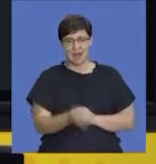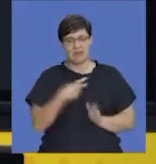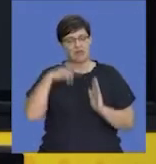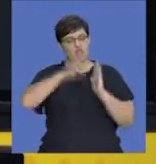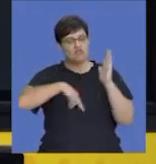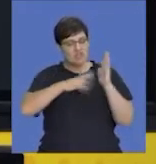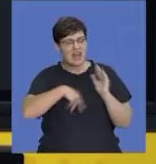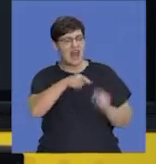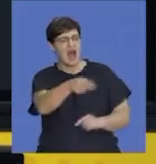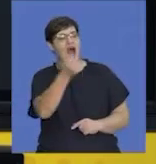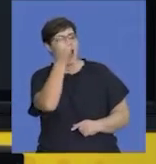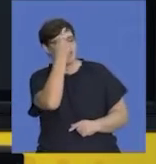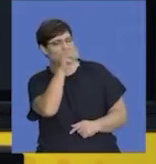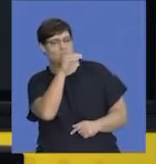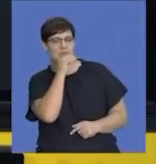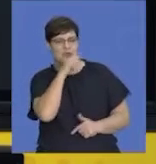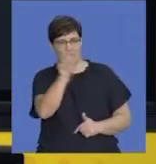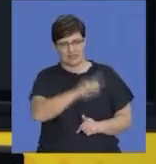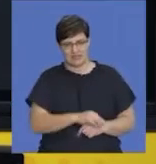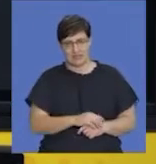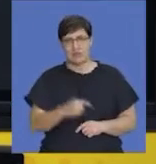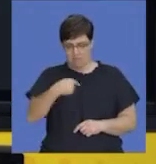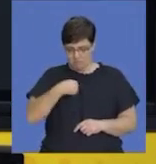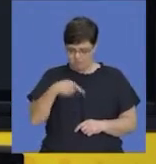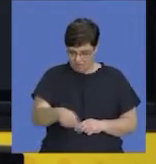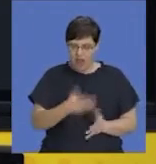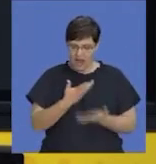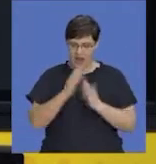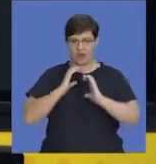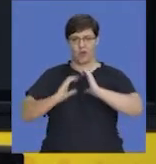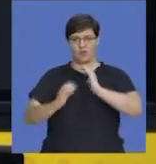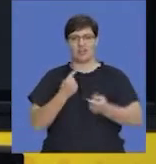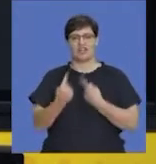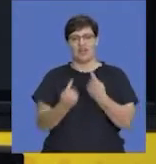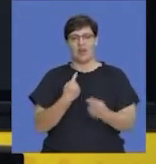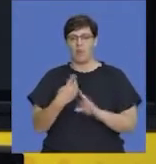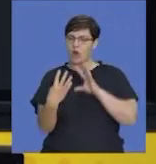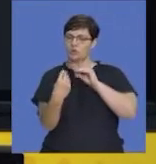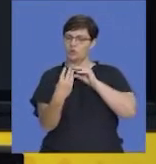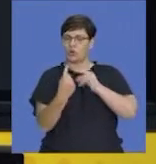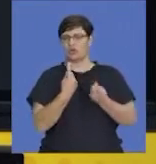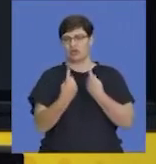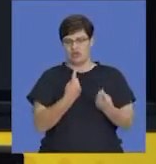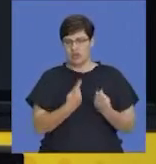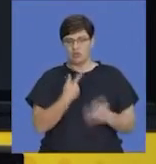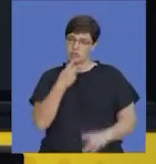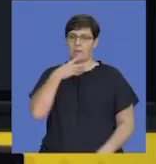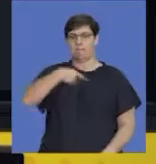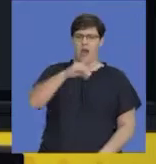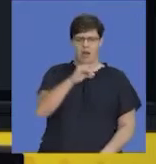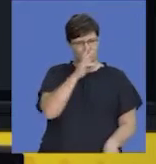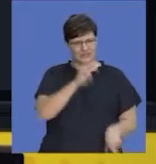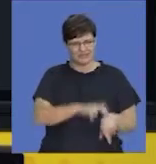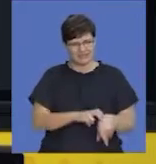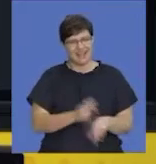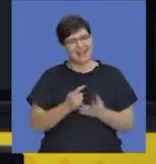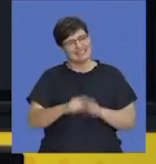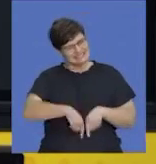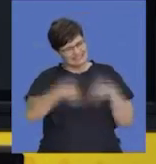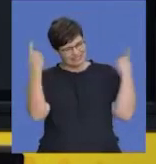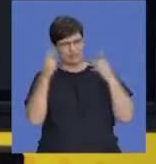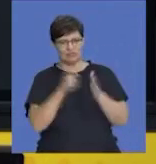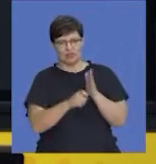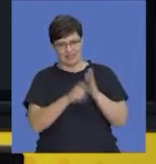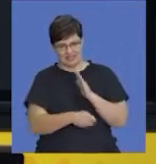you are trying to say. It means that you and the dog are able to communicate. So we don't have to report in a mundane type of way of writing. We